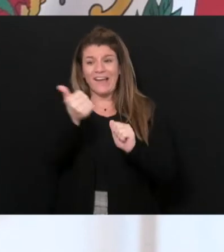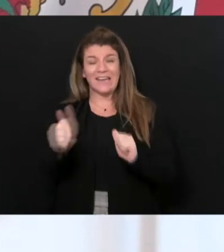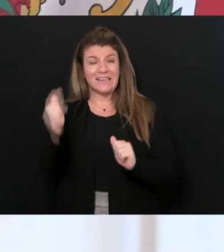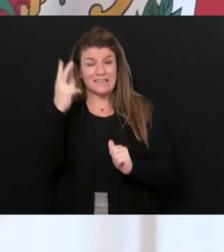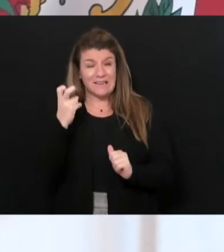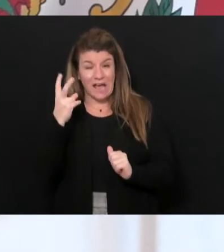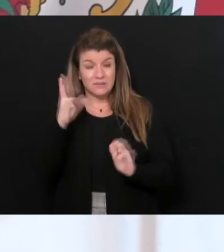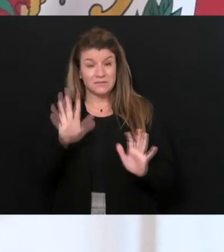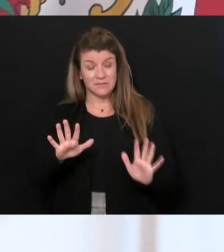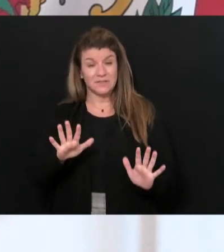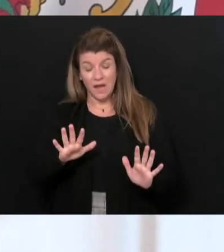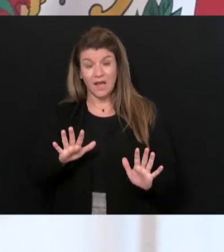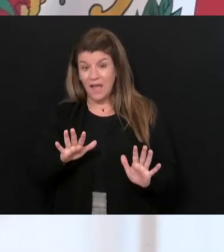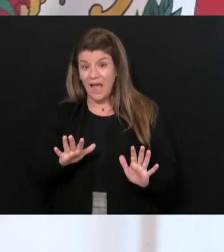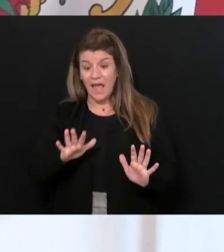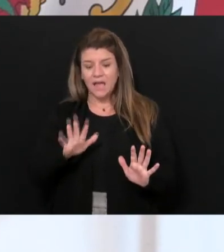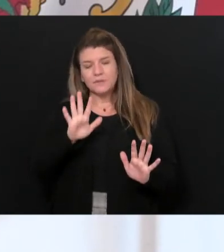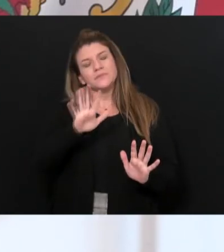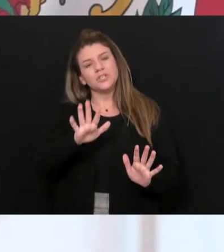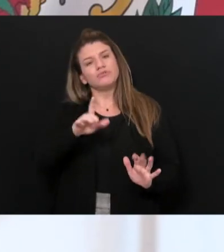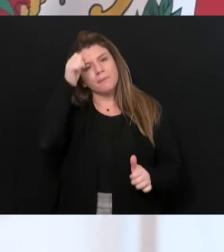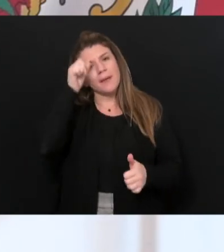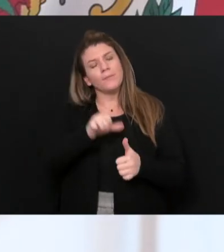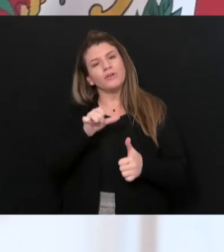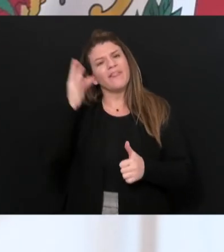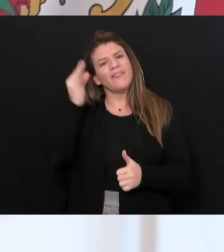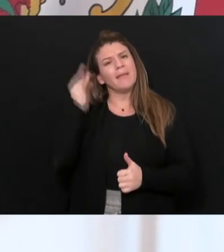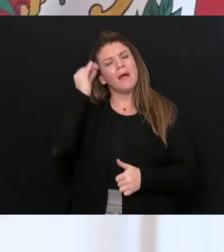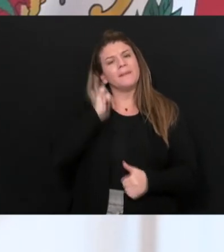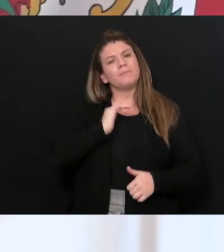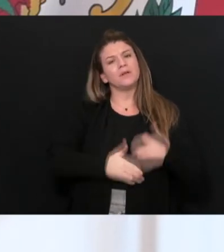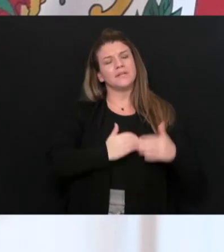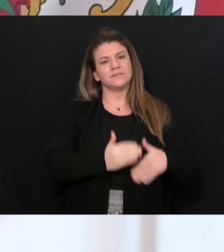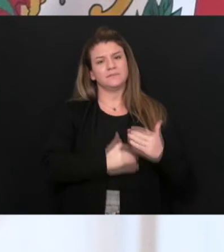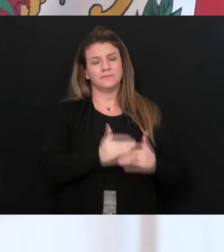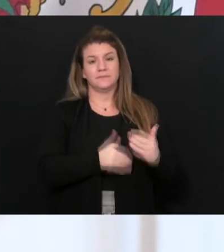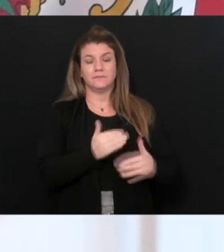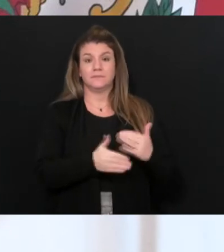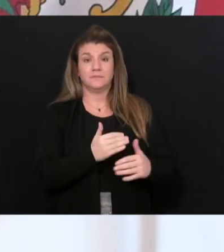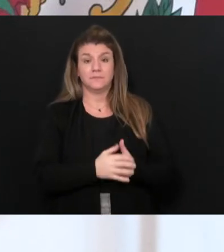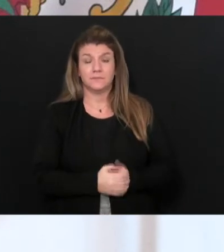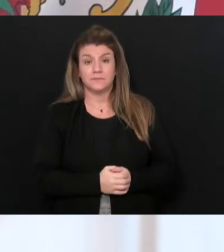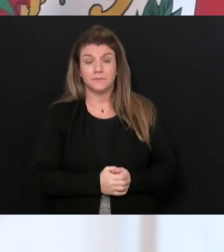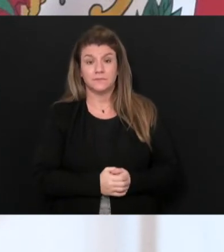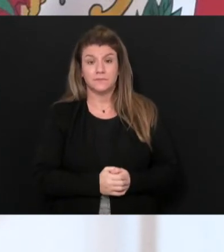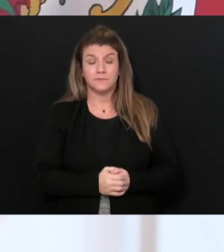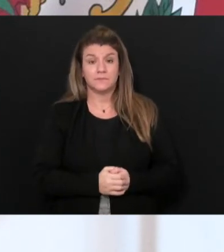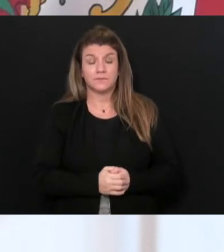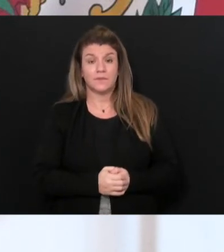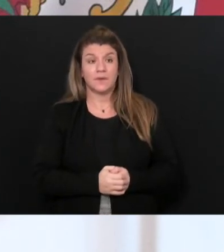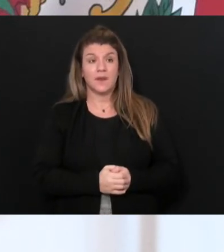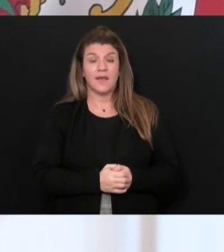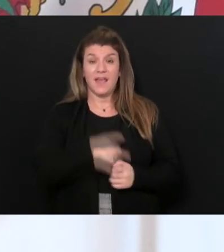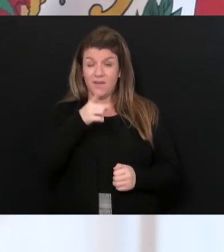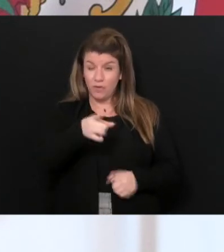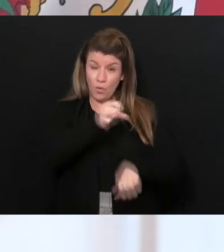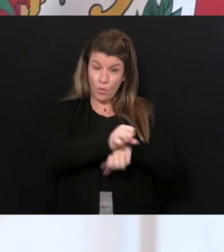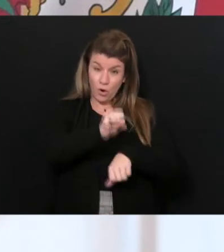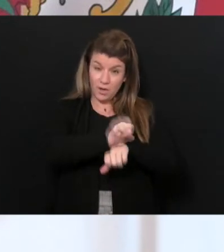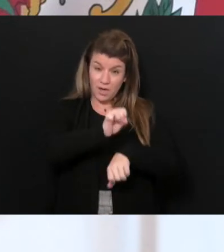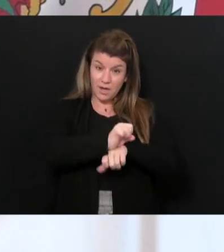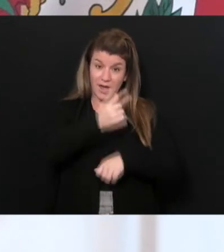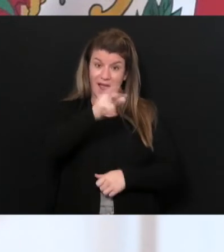just think, just think through the process just a second. If you're working at the Greenbrier and you're